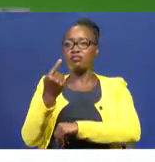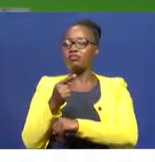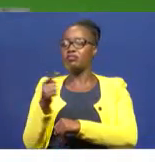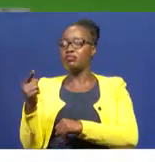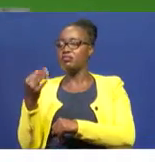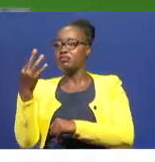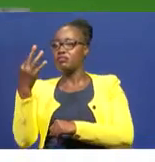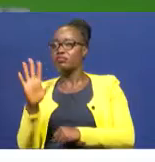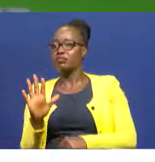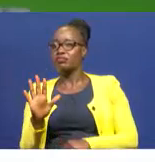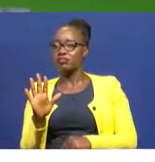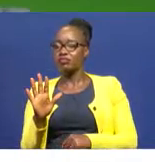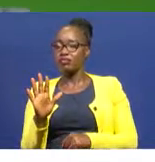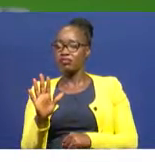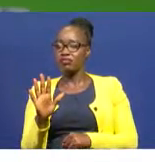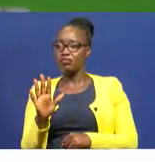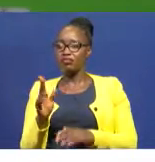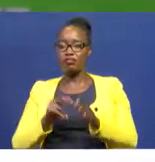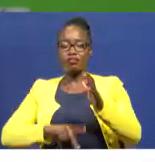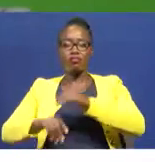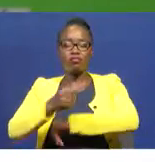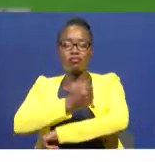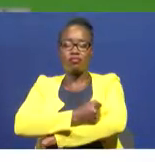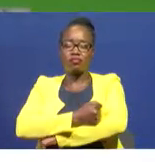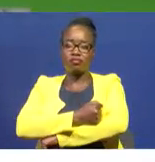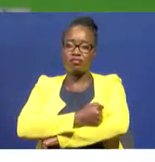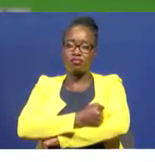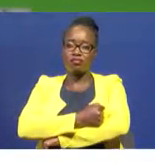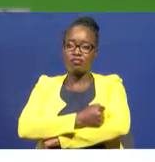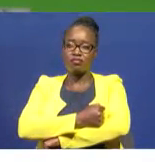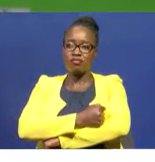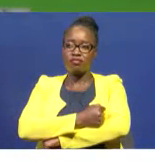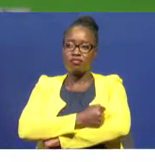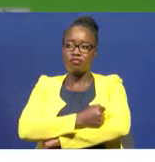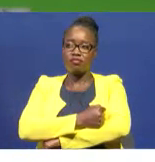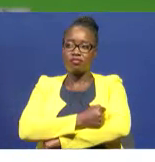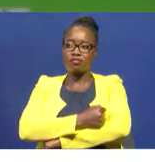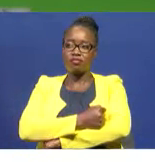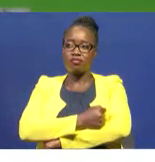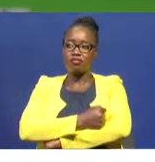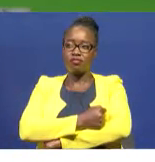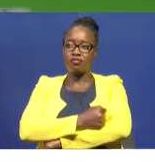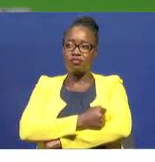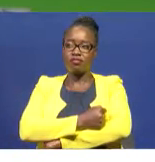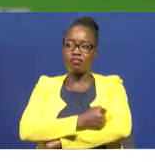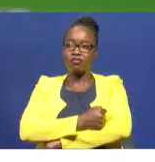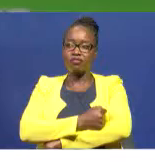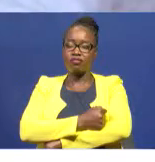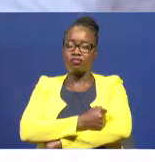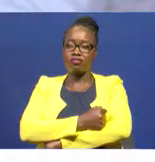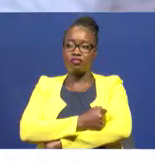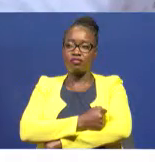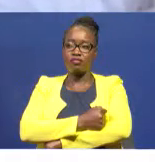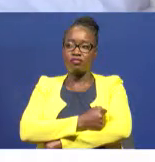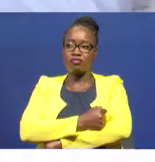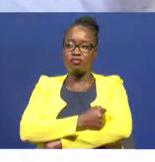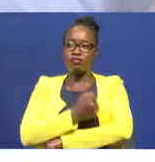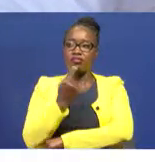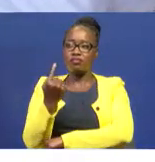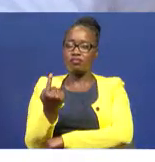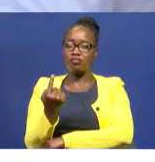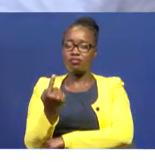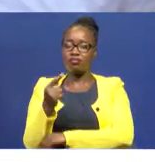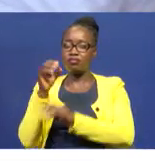35. For primary school, or what we are calling now comprehensive school, it is